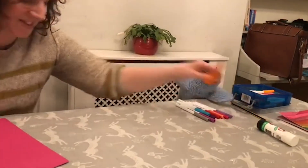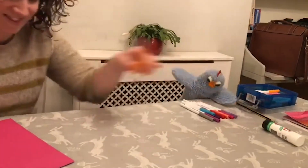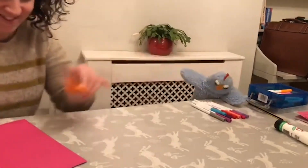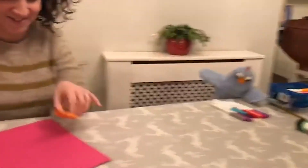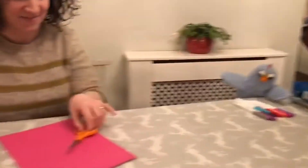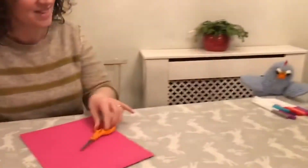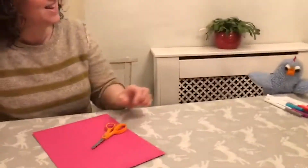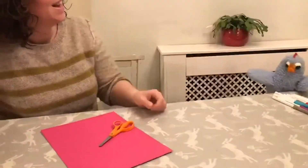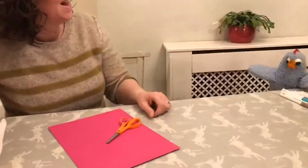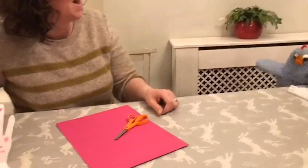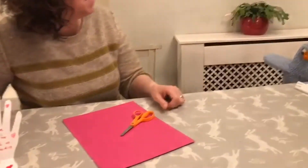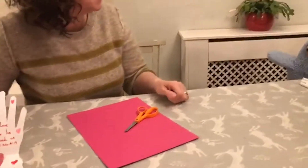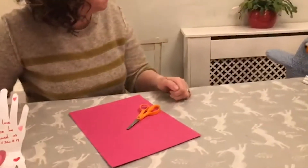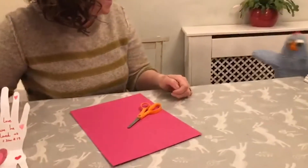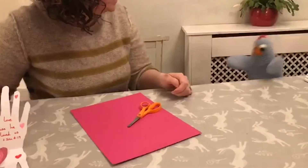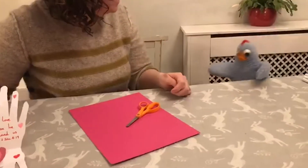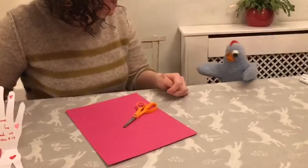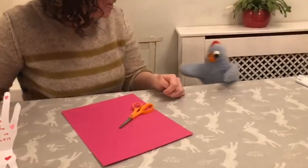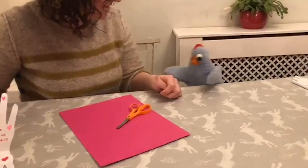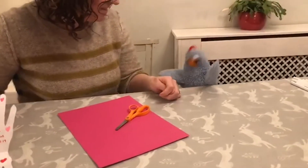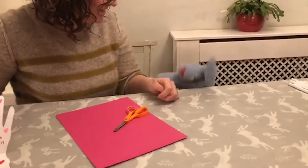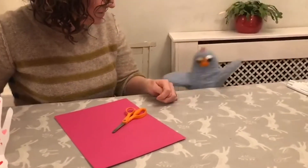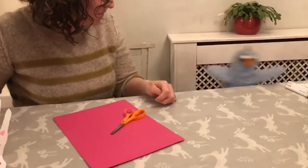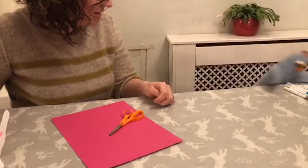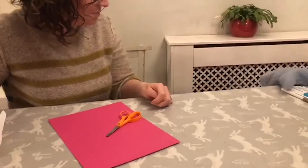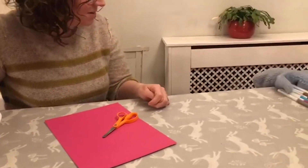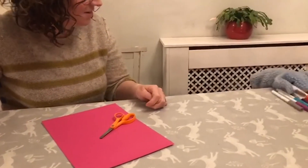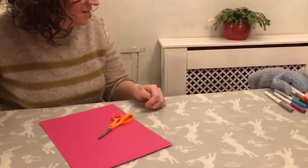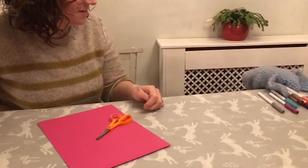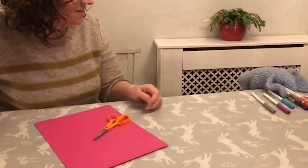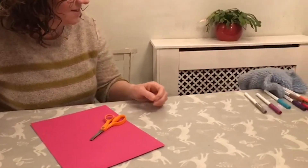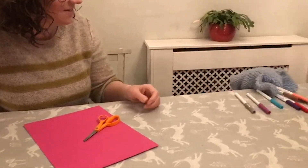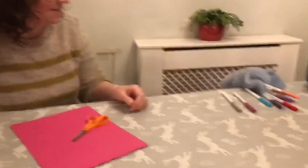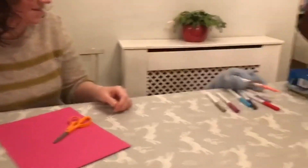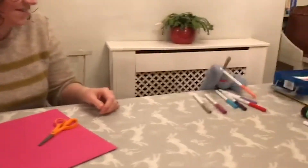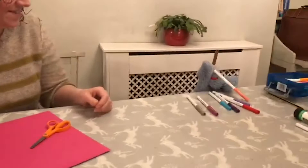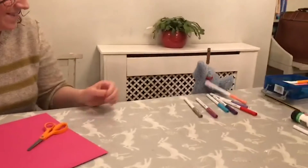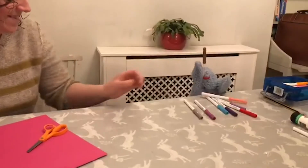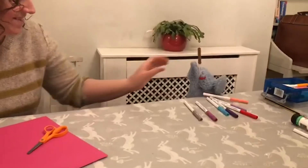I'll get the scissors. Some pens. Some pens, Bernard.